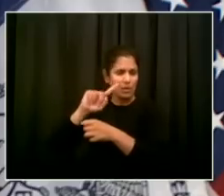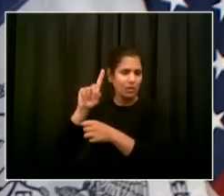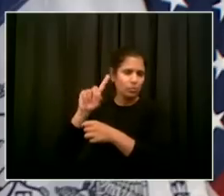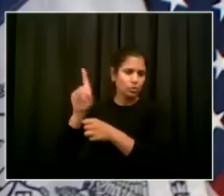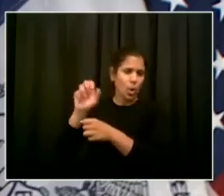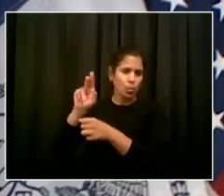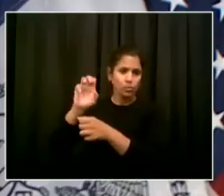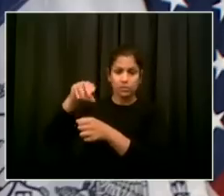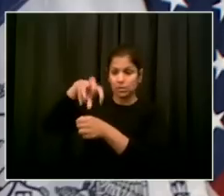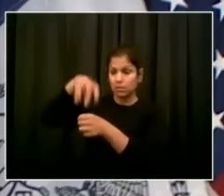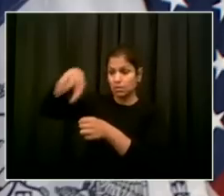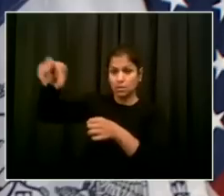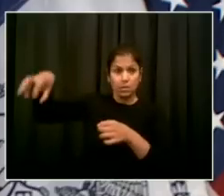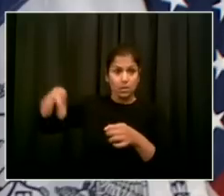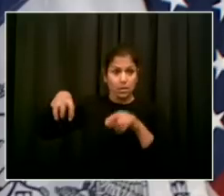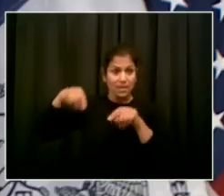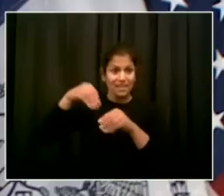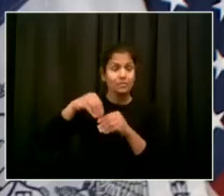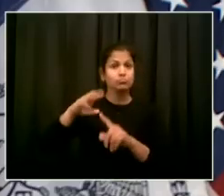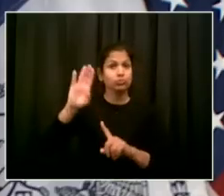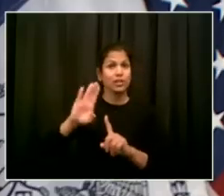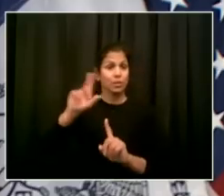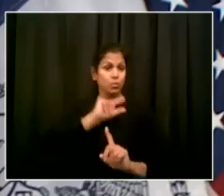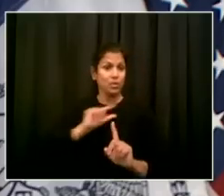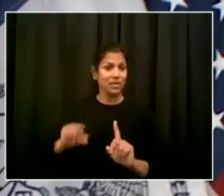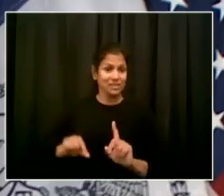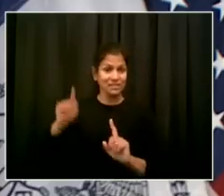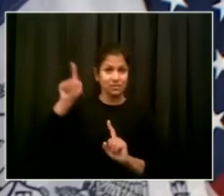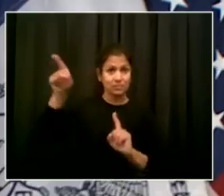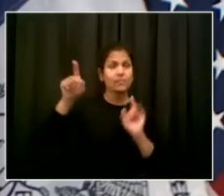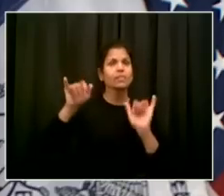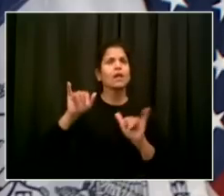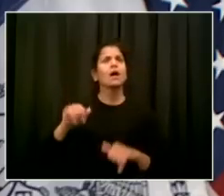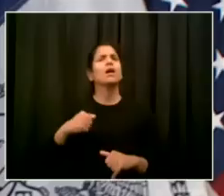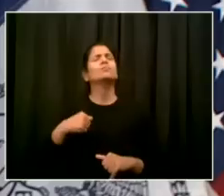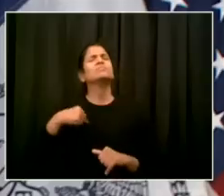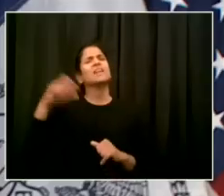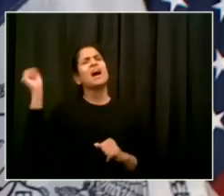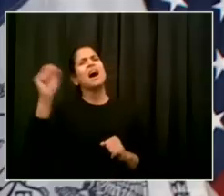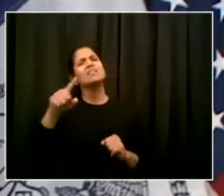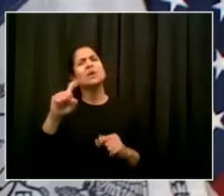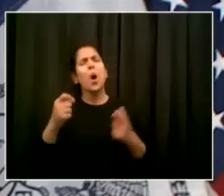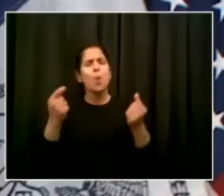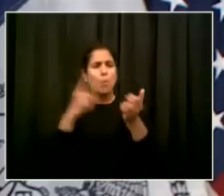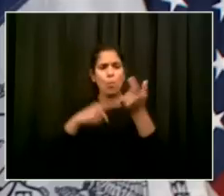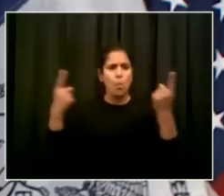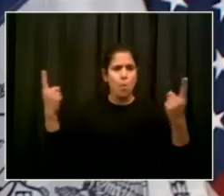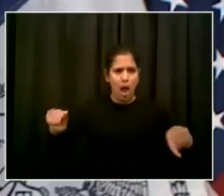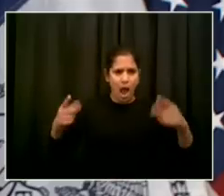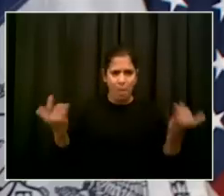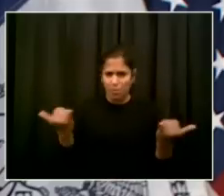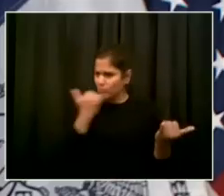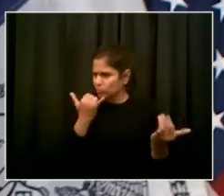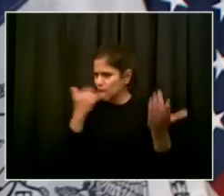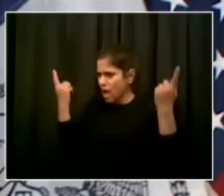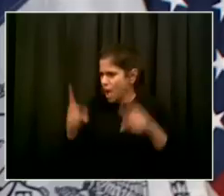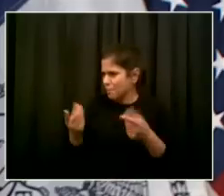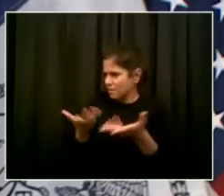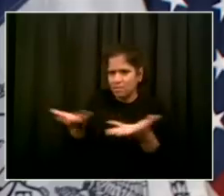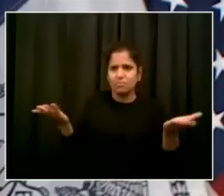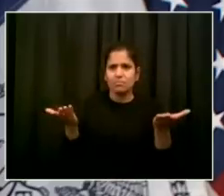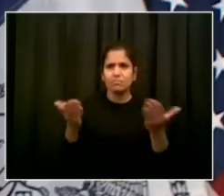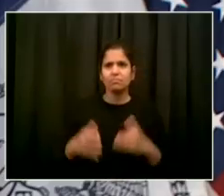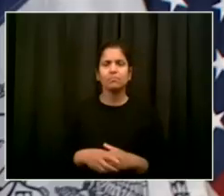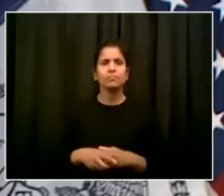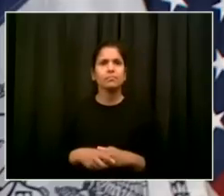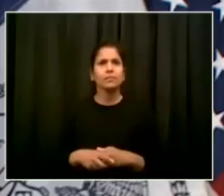ask, what's going on here? You have what seems to be like a mob of people last